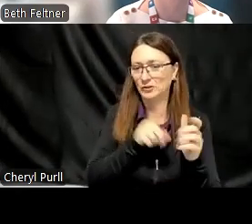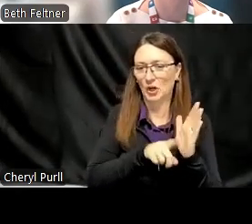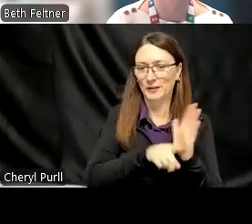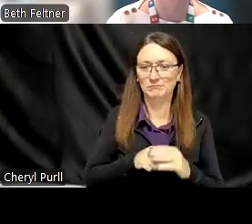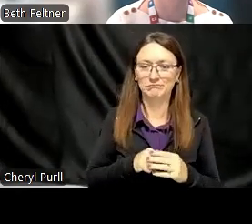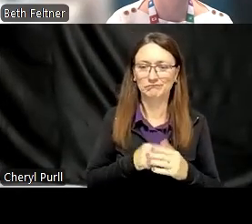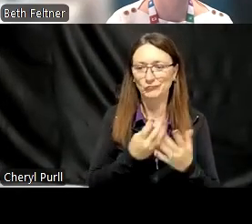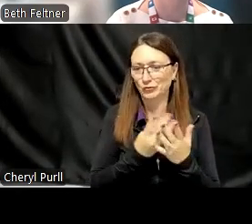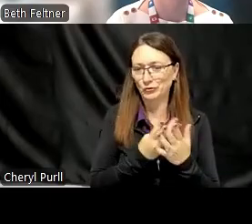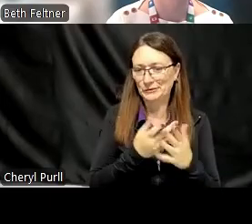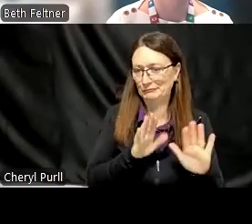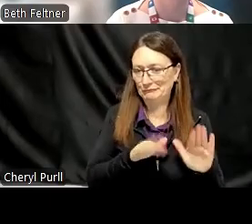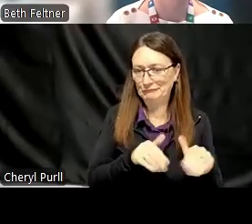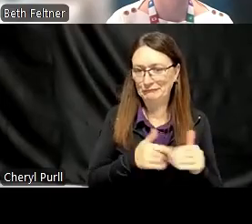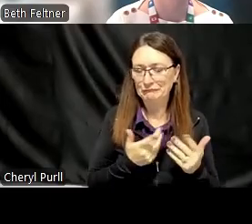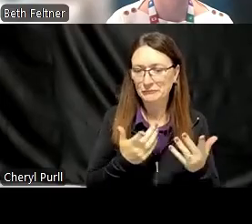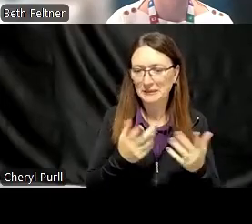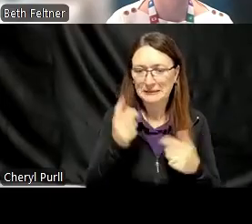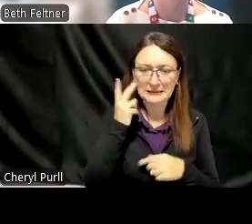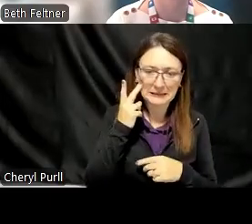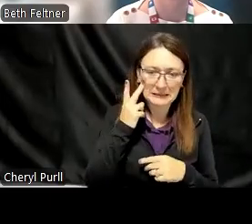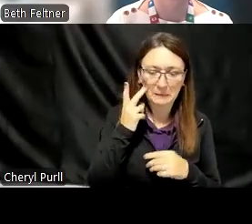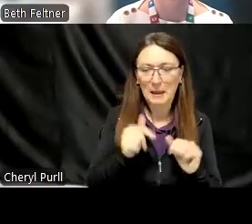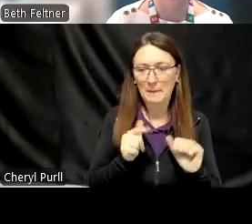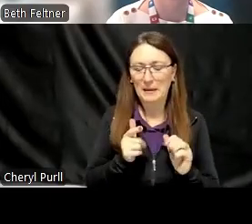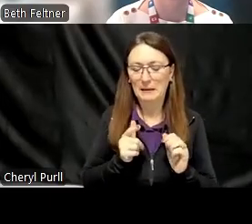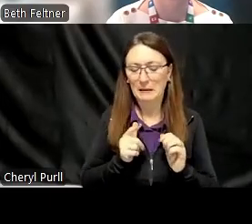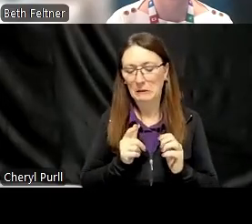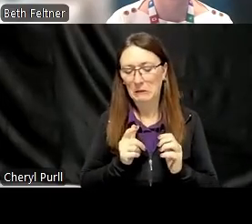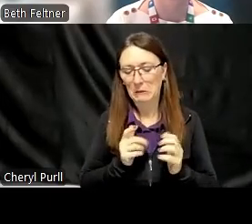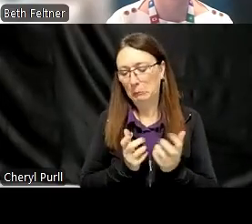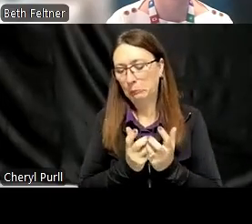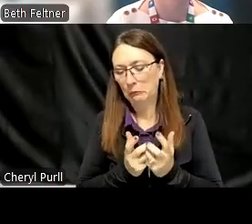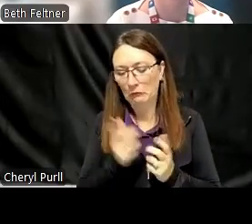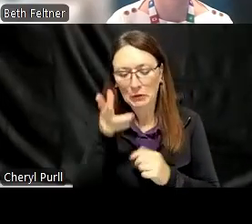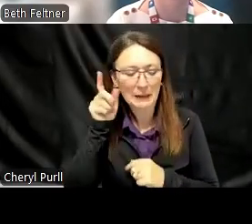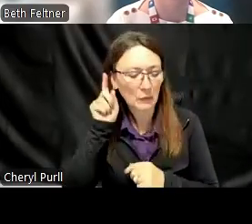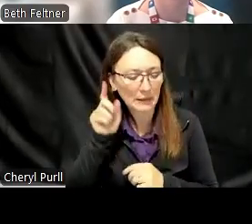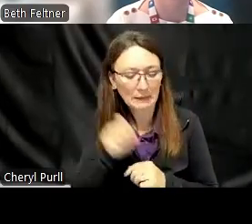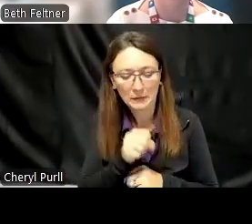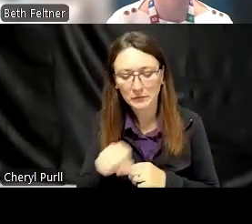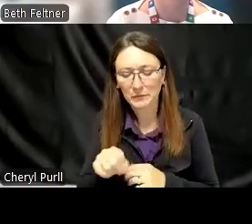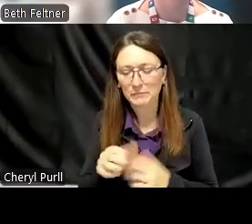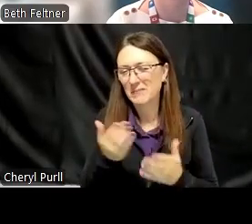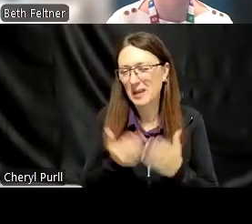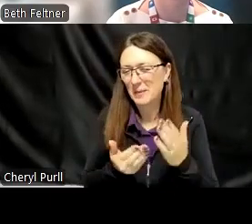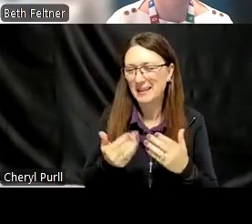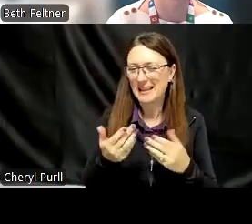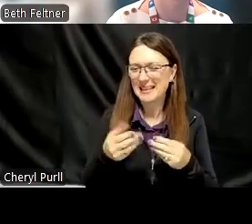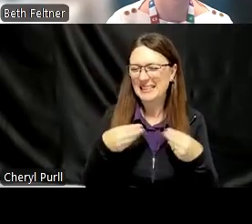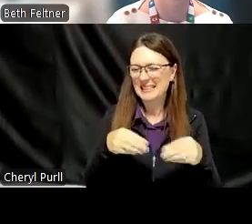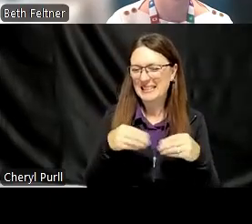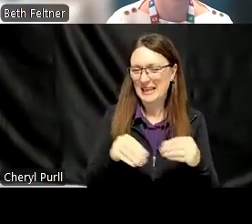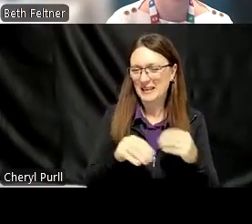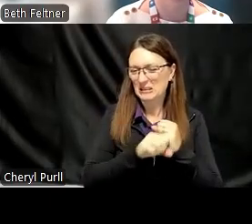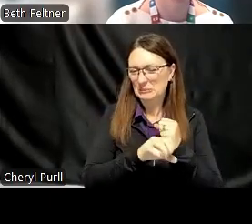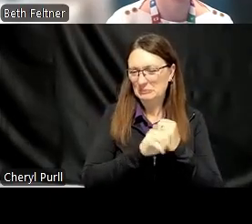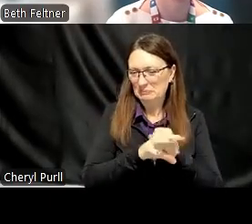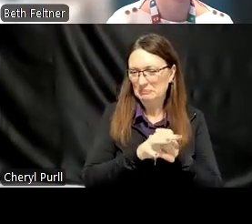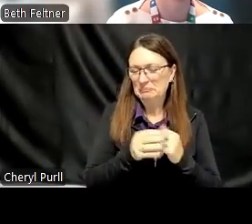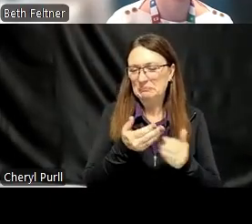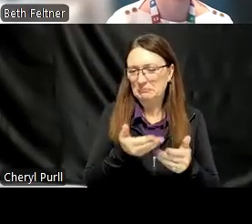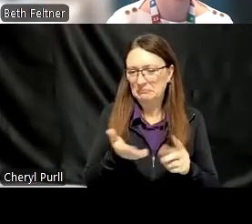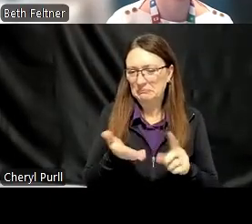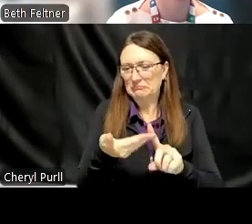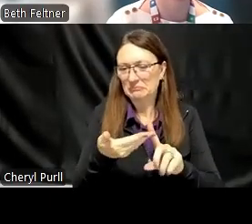screening, just to see whether you're a candidate for hearing aids. It can be, sometimes seen as a sales tactic.